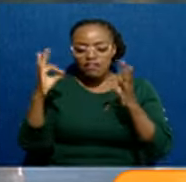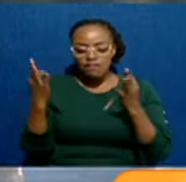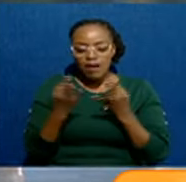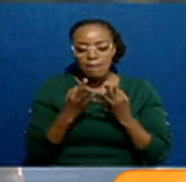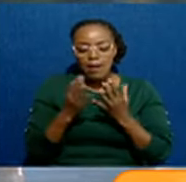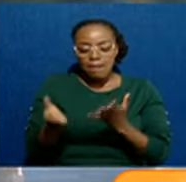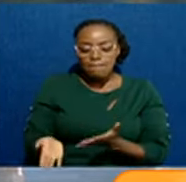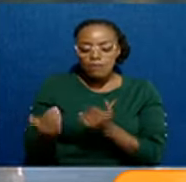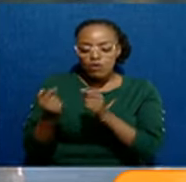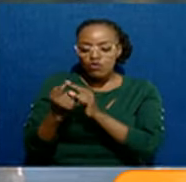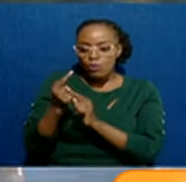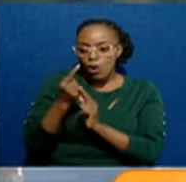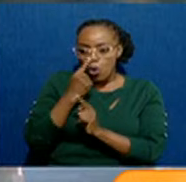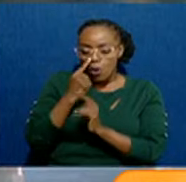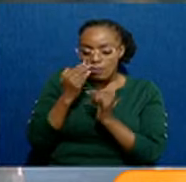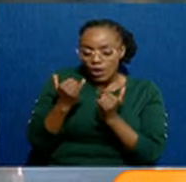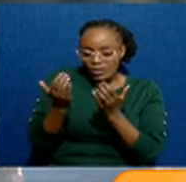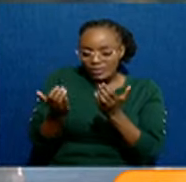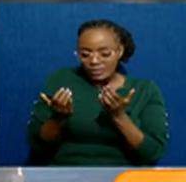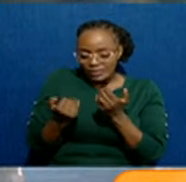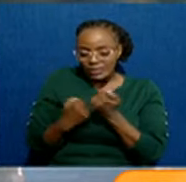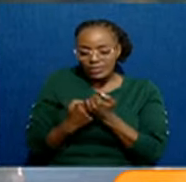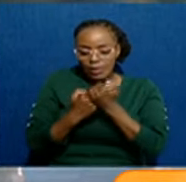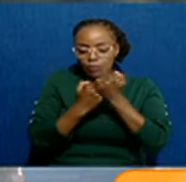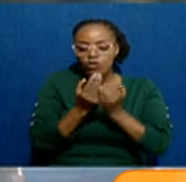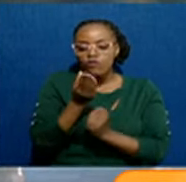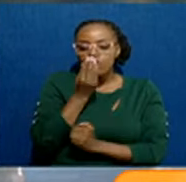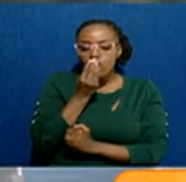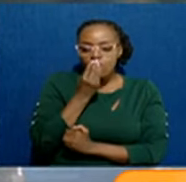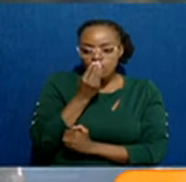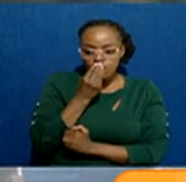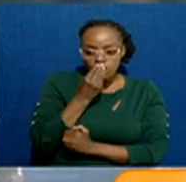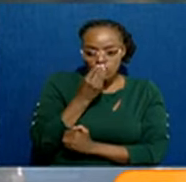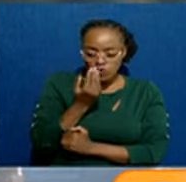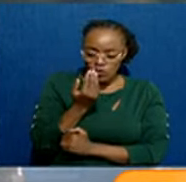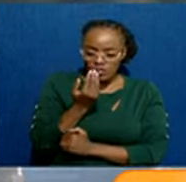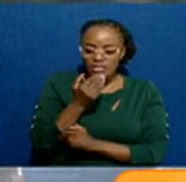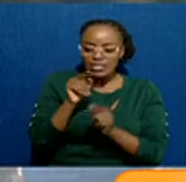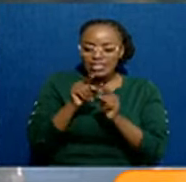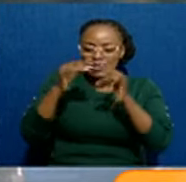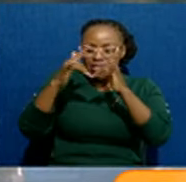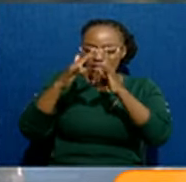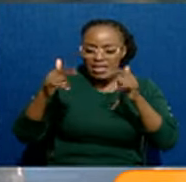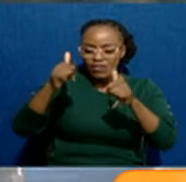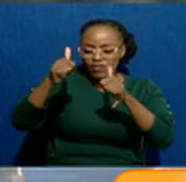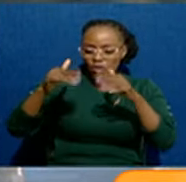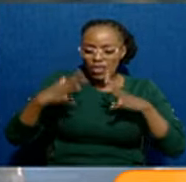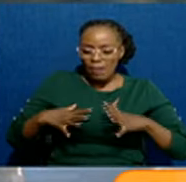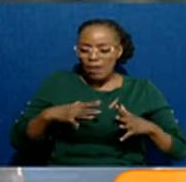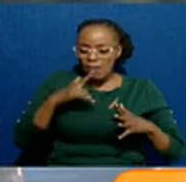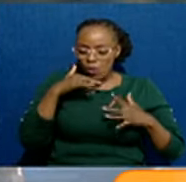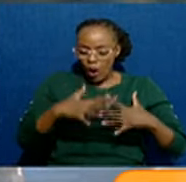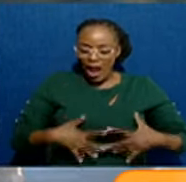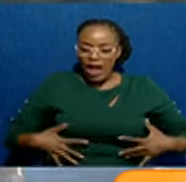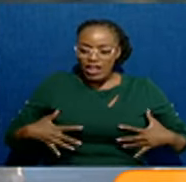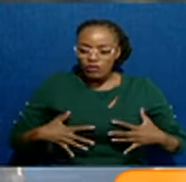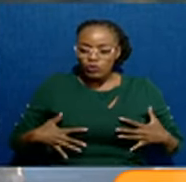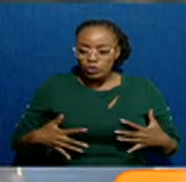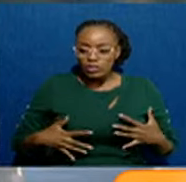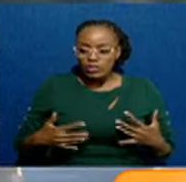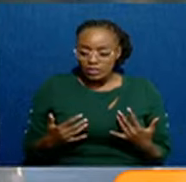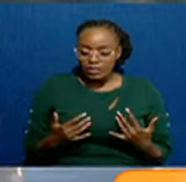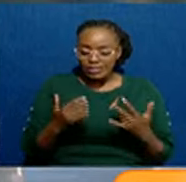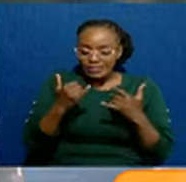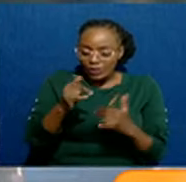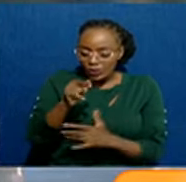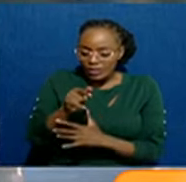who now require humanitarian support in internally displaced camps. As Marianne Nyambura reports, the banditry